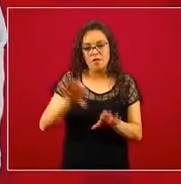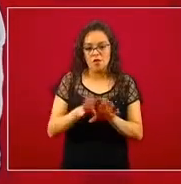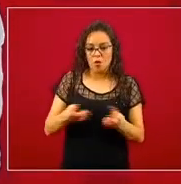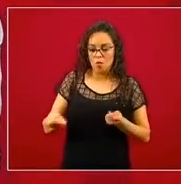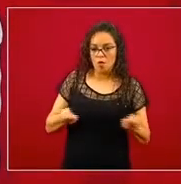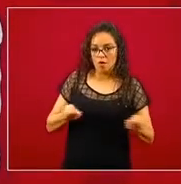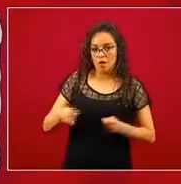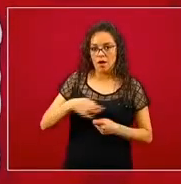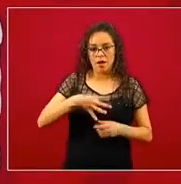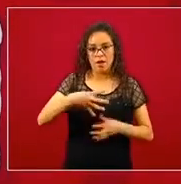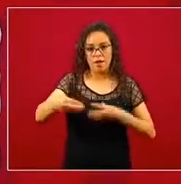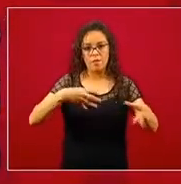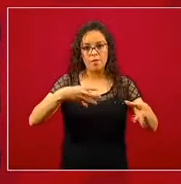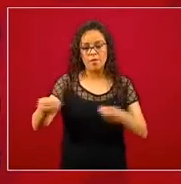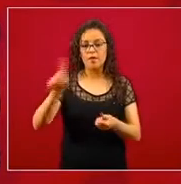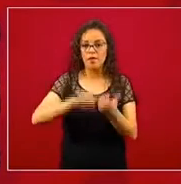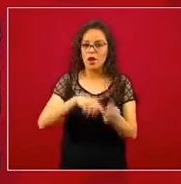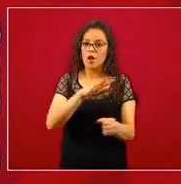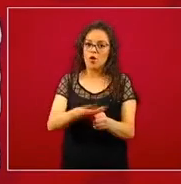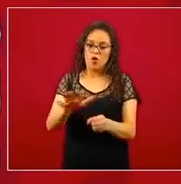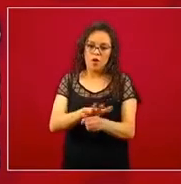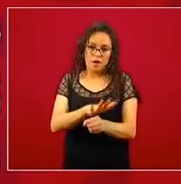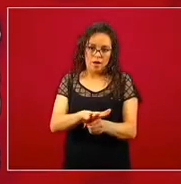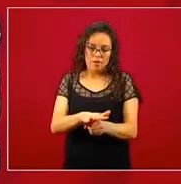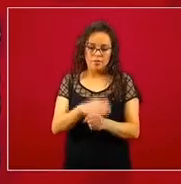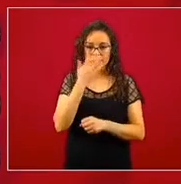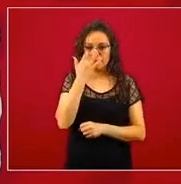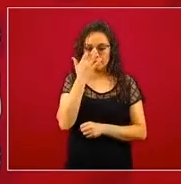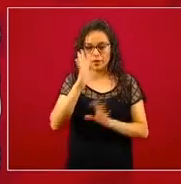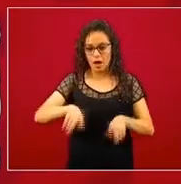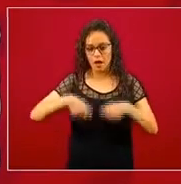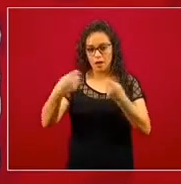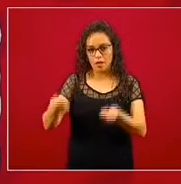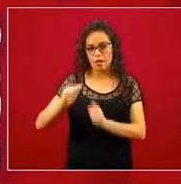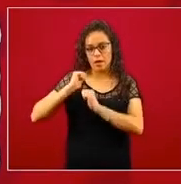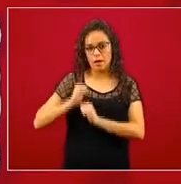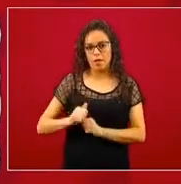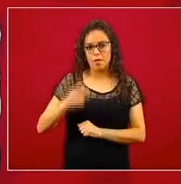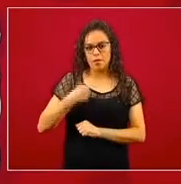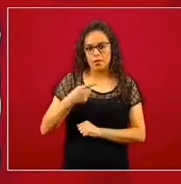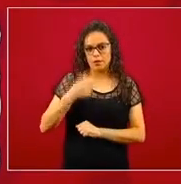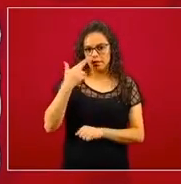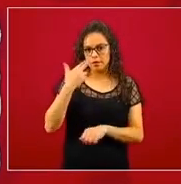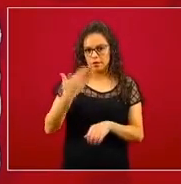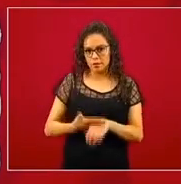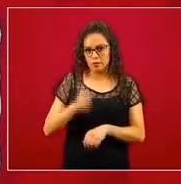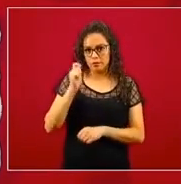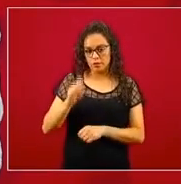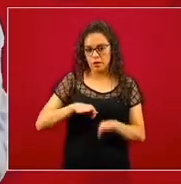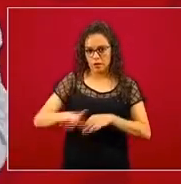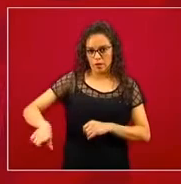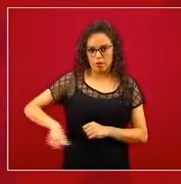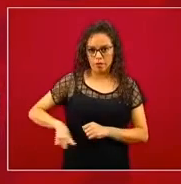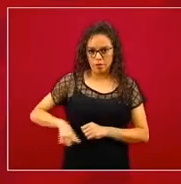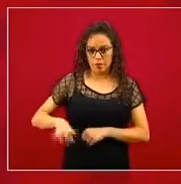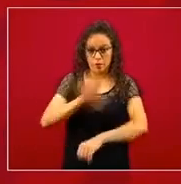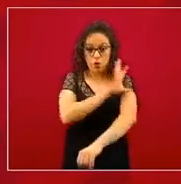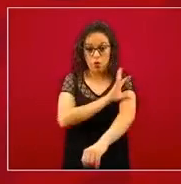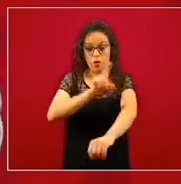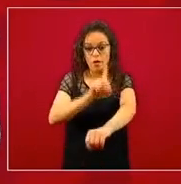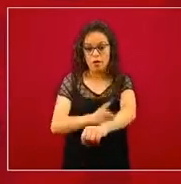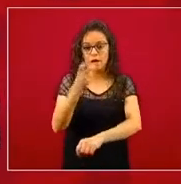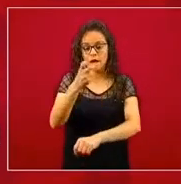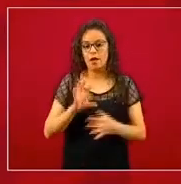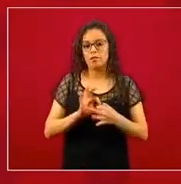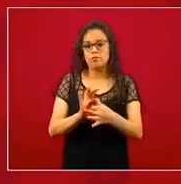highest burden of disease. Another element that I would like to tell you now that we are talking about Guerrero, but it's also happening in other